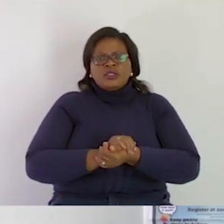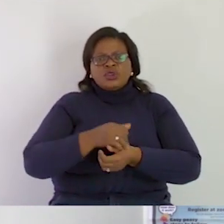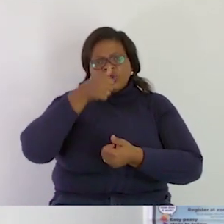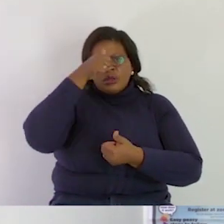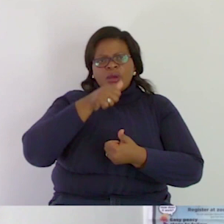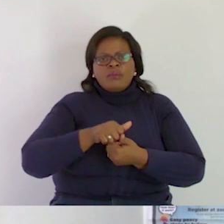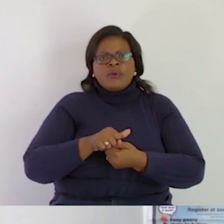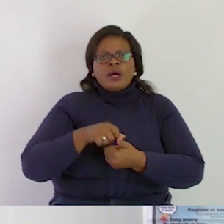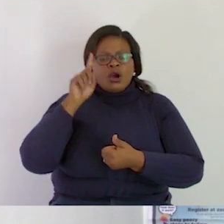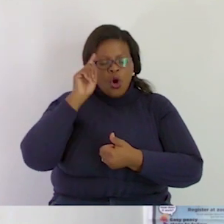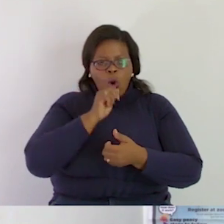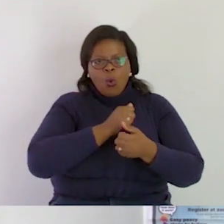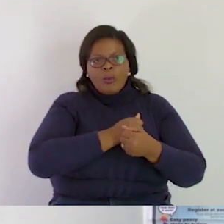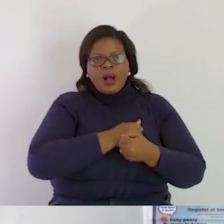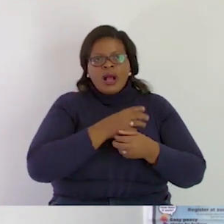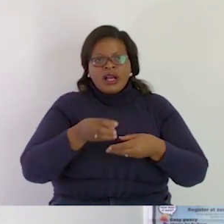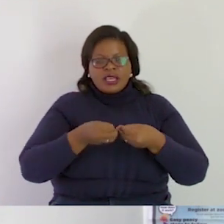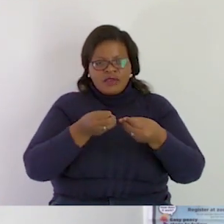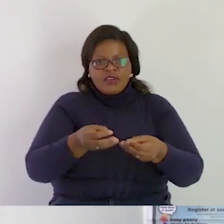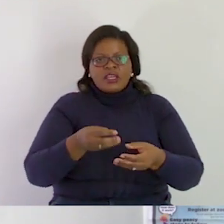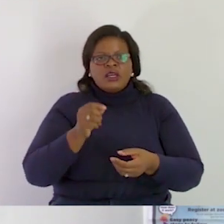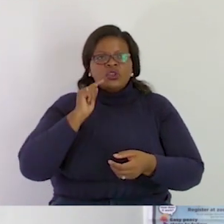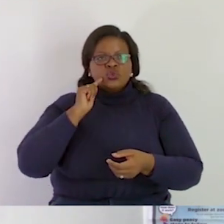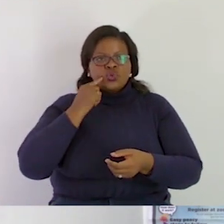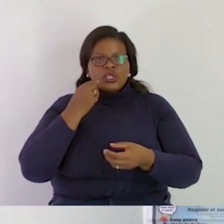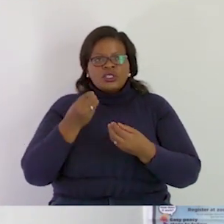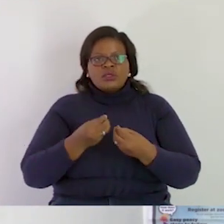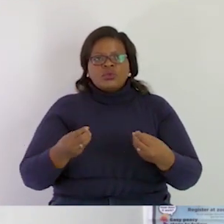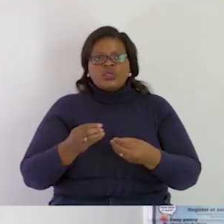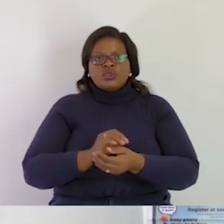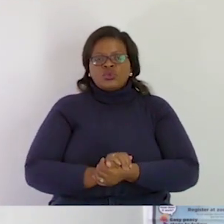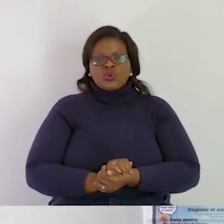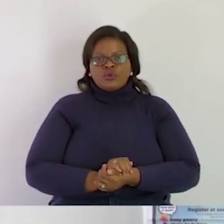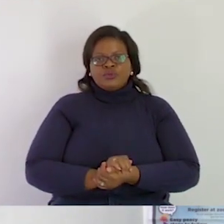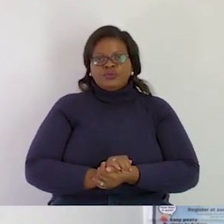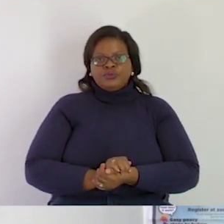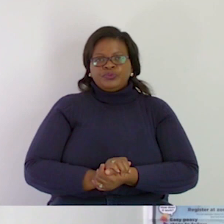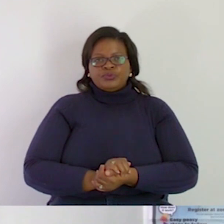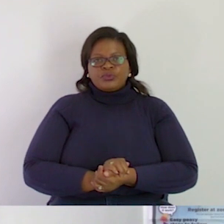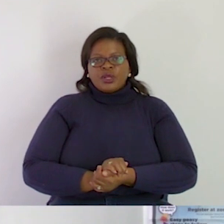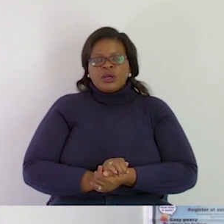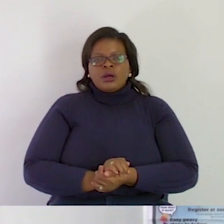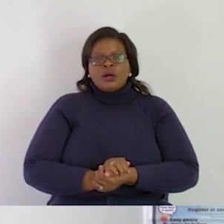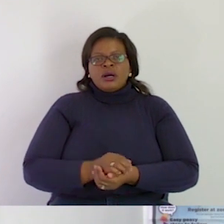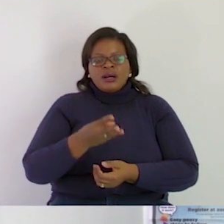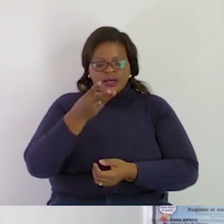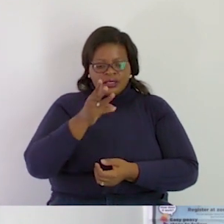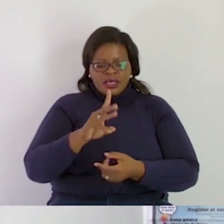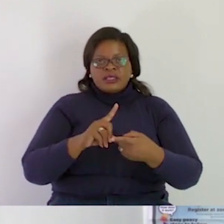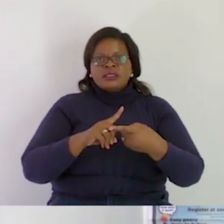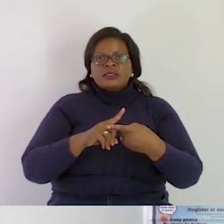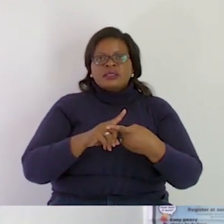the grandchildren. So 6 times 10. So you